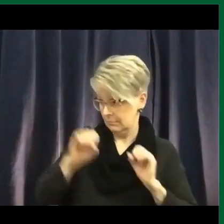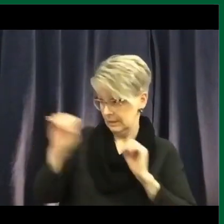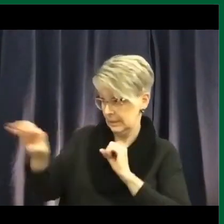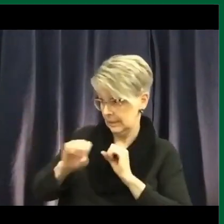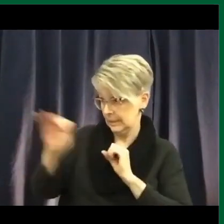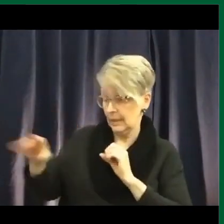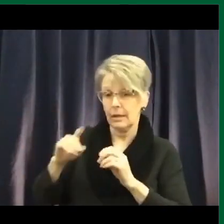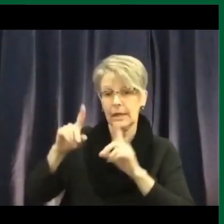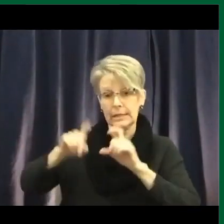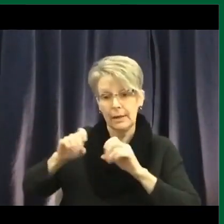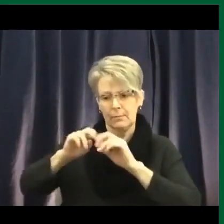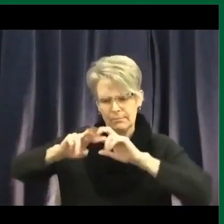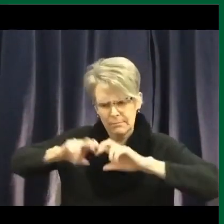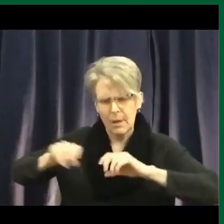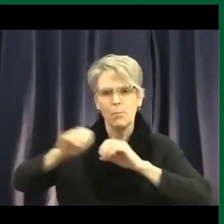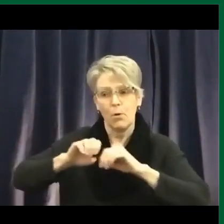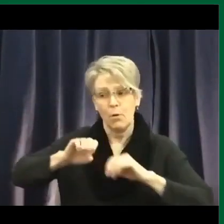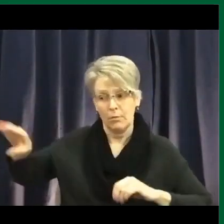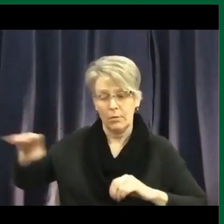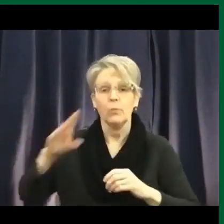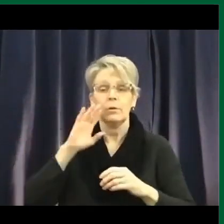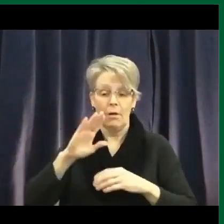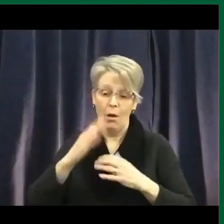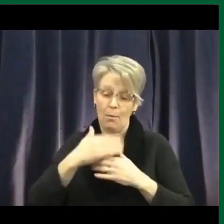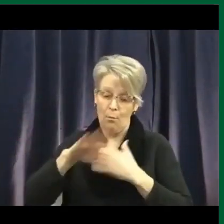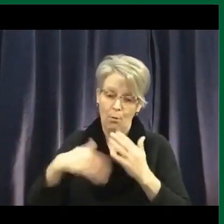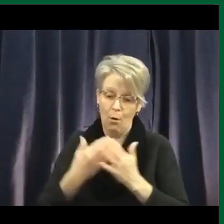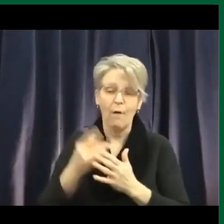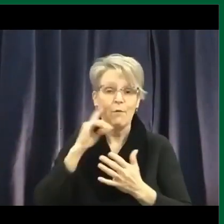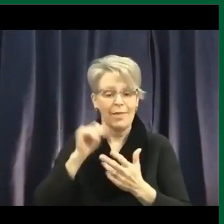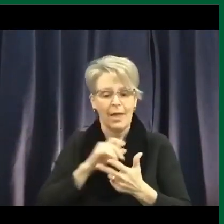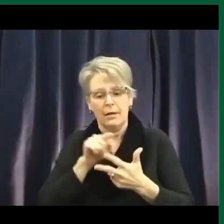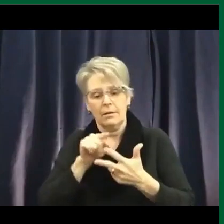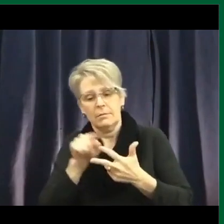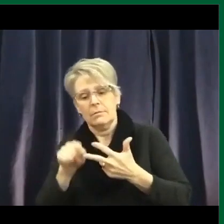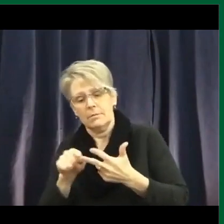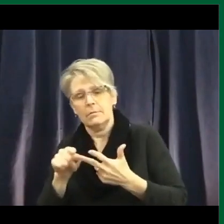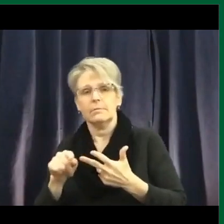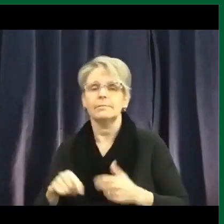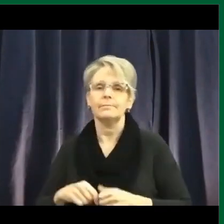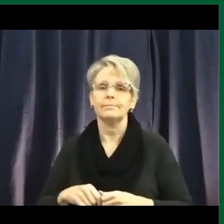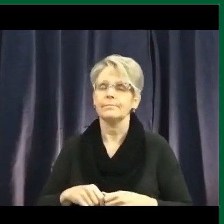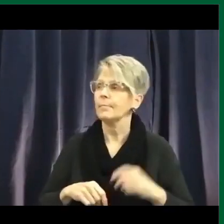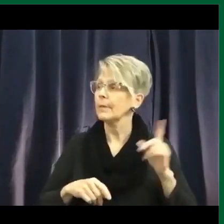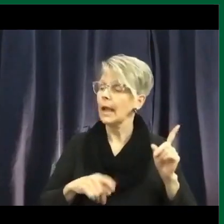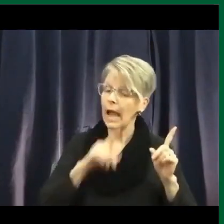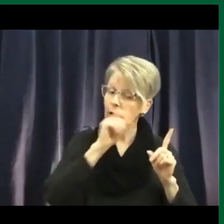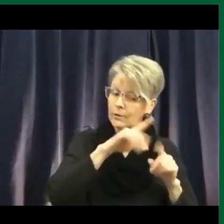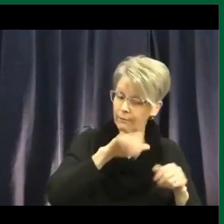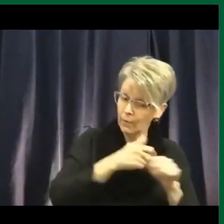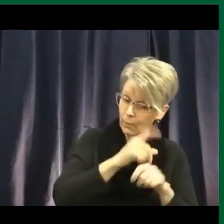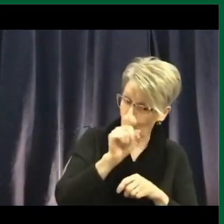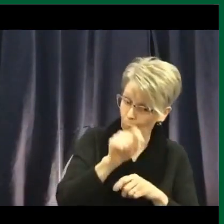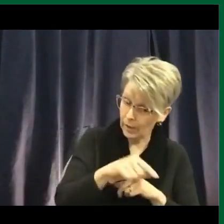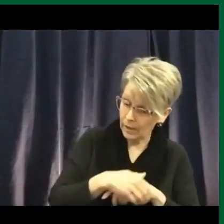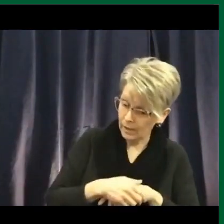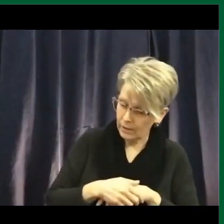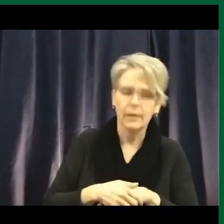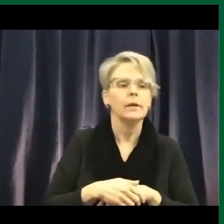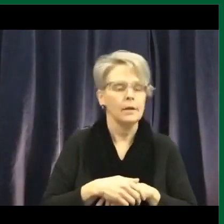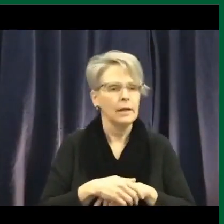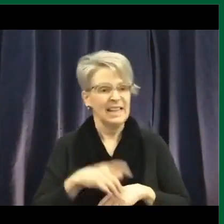part, check almost all samples for variants of concern. Follow up? Yes, with the first death in the